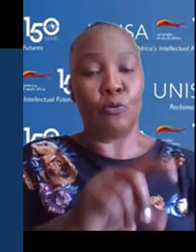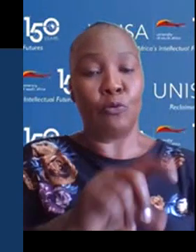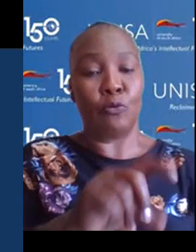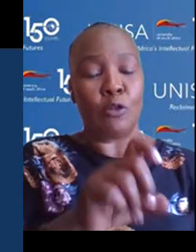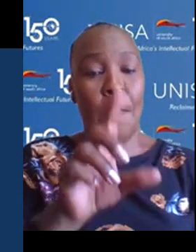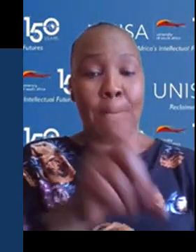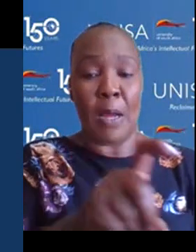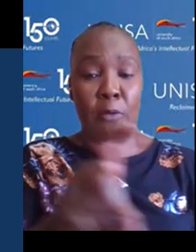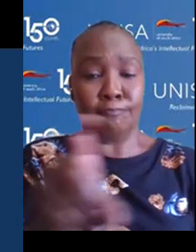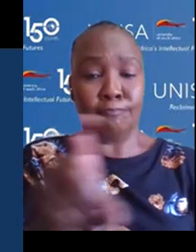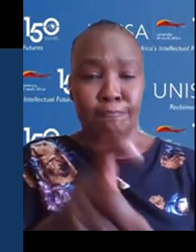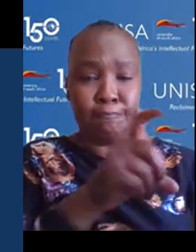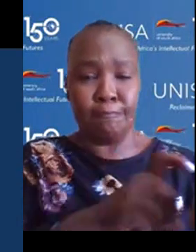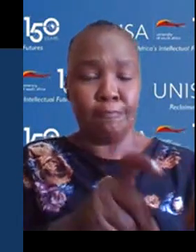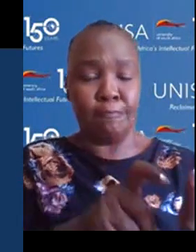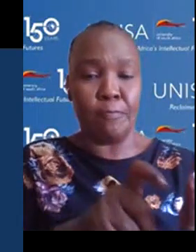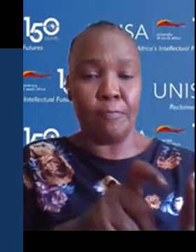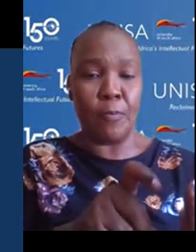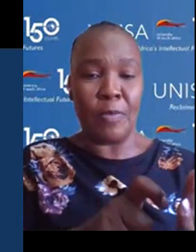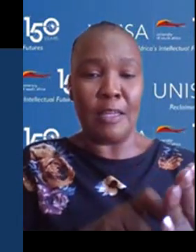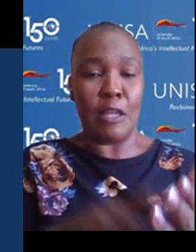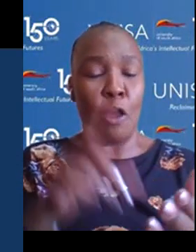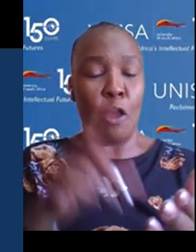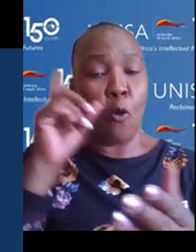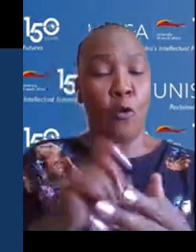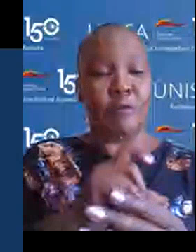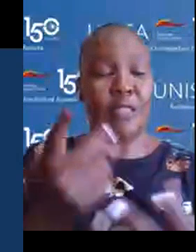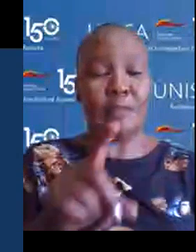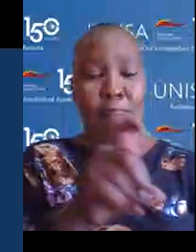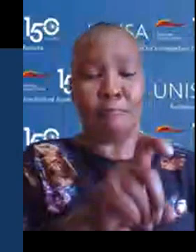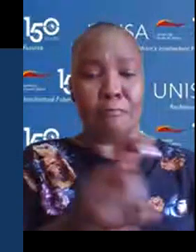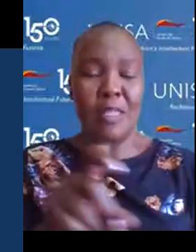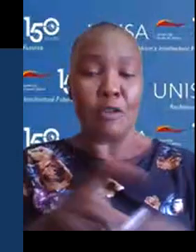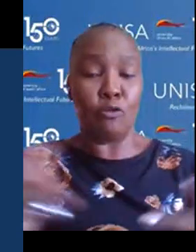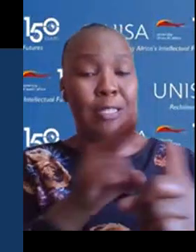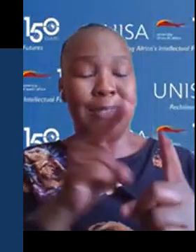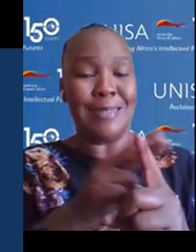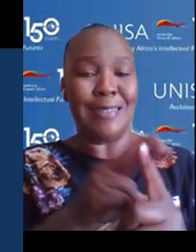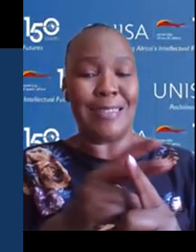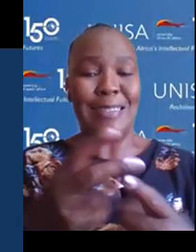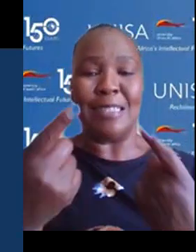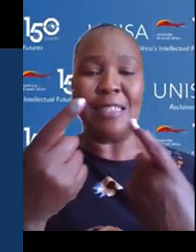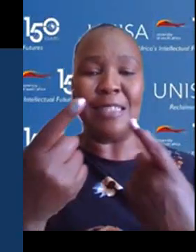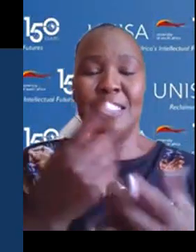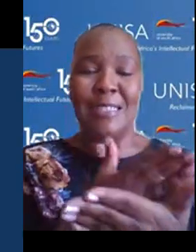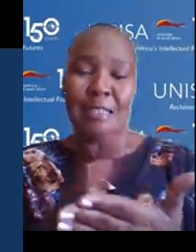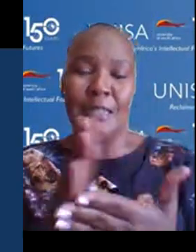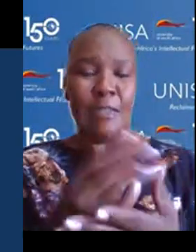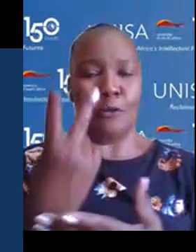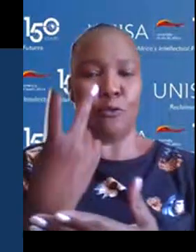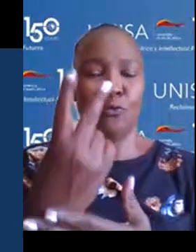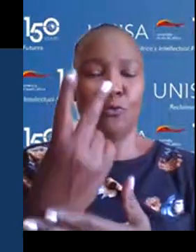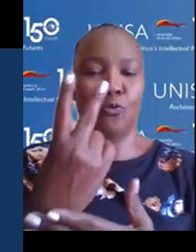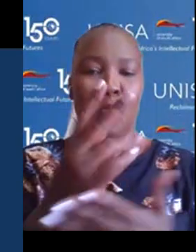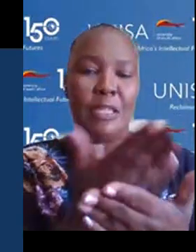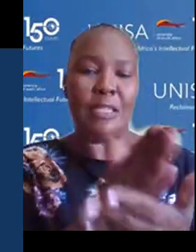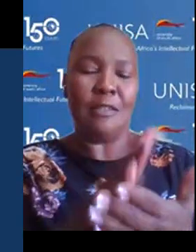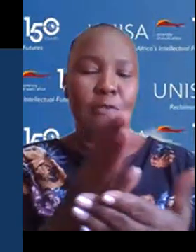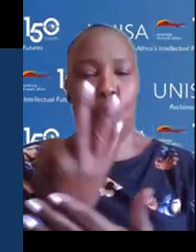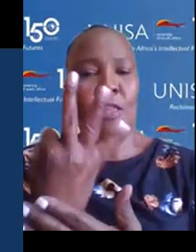mouse, if you've got the old-fashioned mouse that you move around, you'll see that it's divided into 2 pieces or even